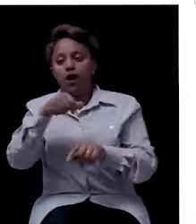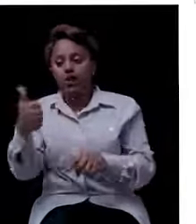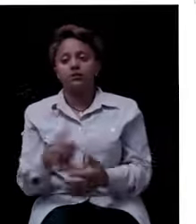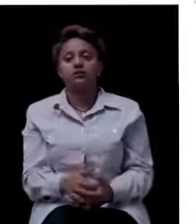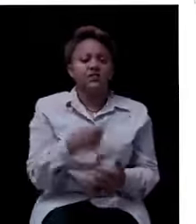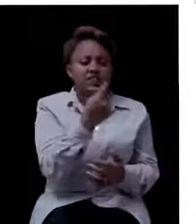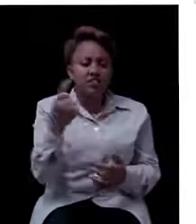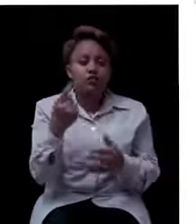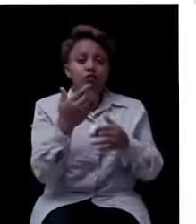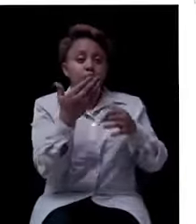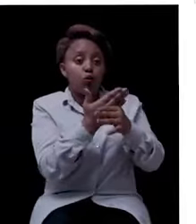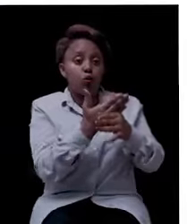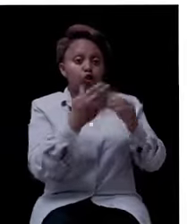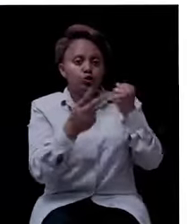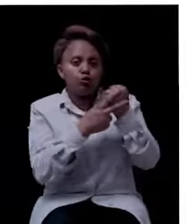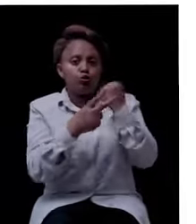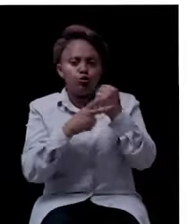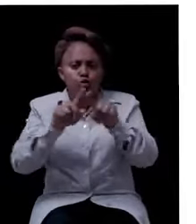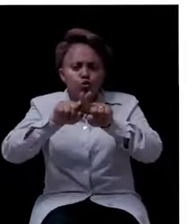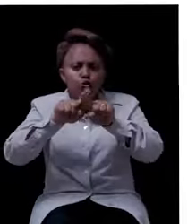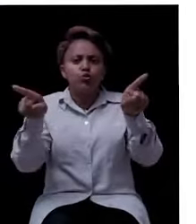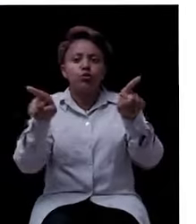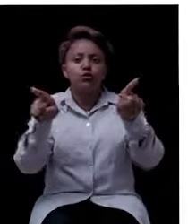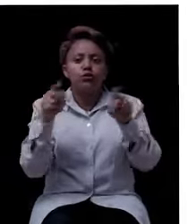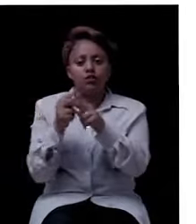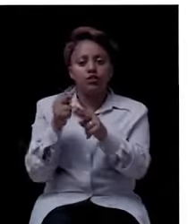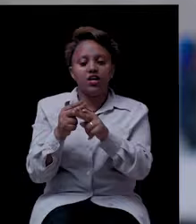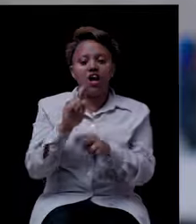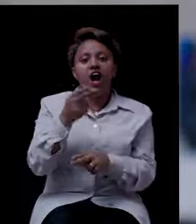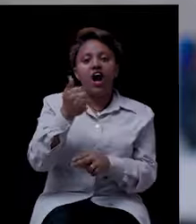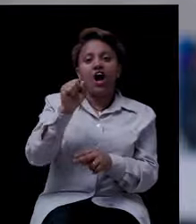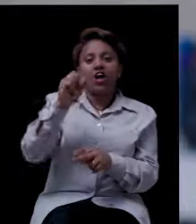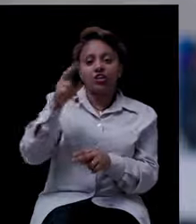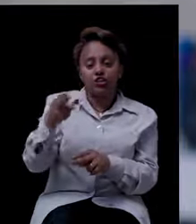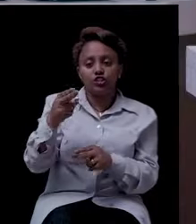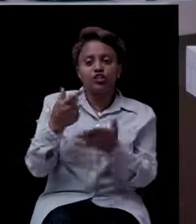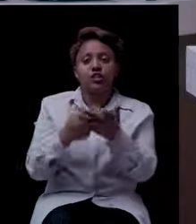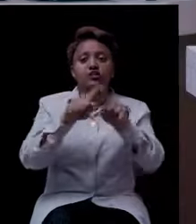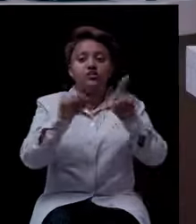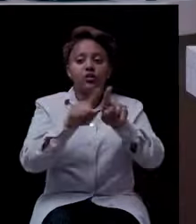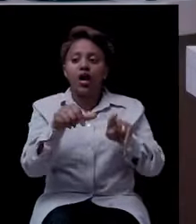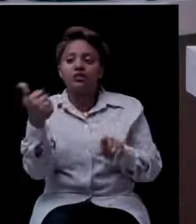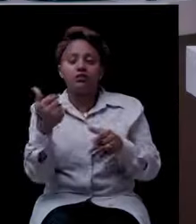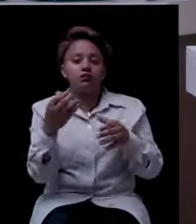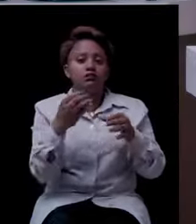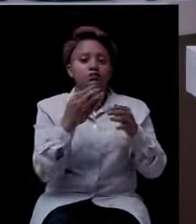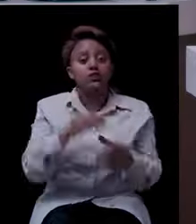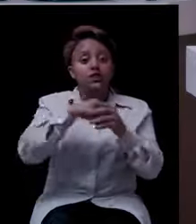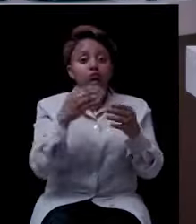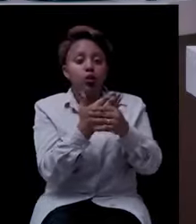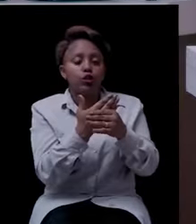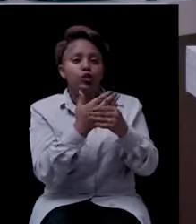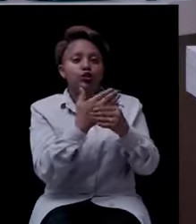stores a unique code called a hash that allows to distinguish from other block. When a block stores